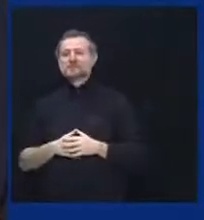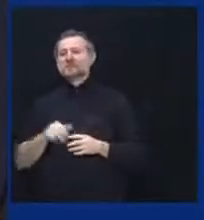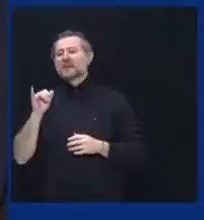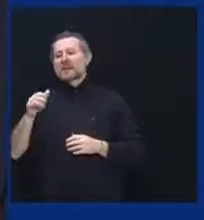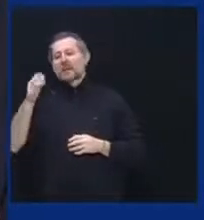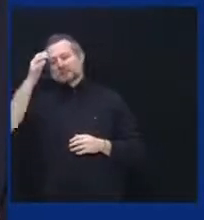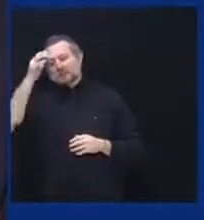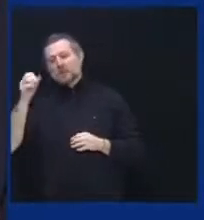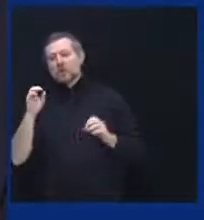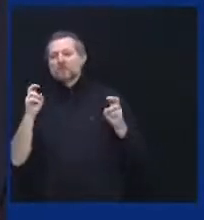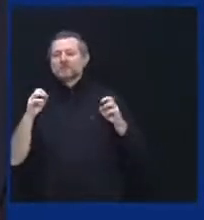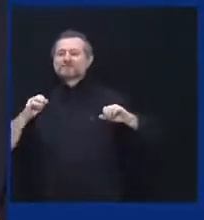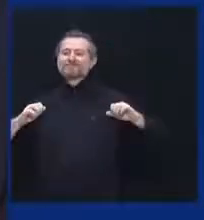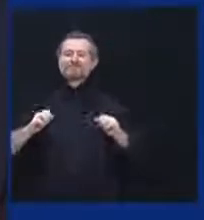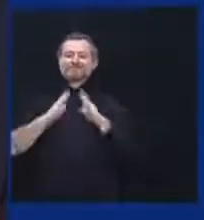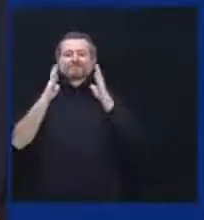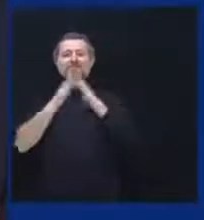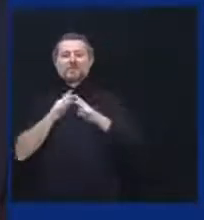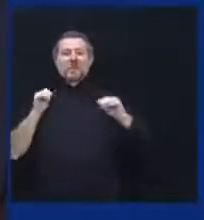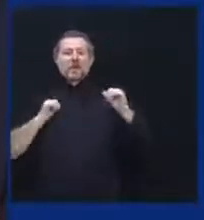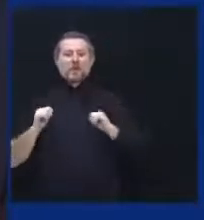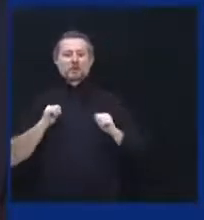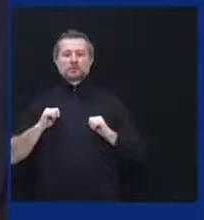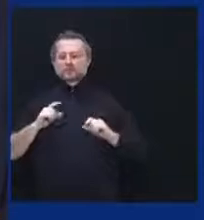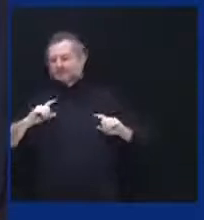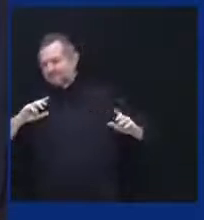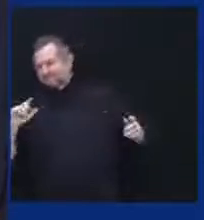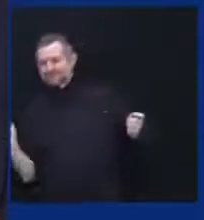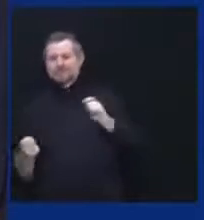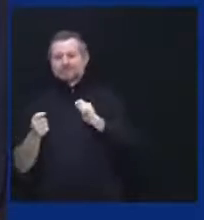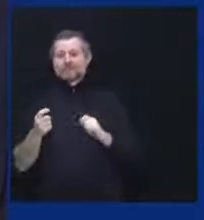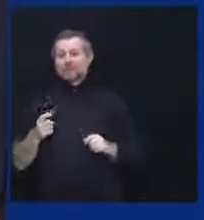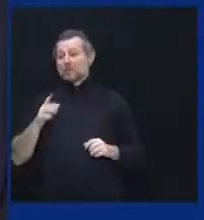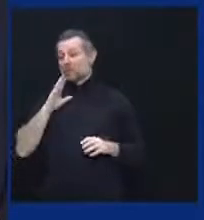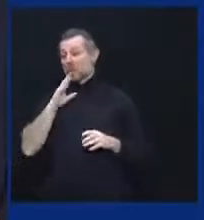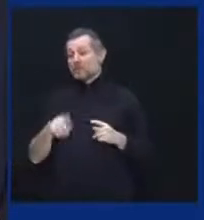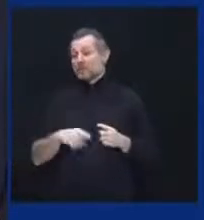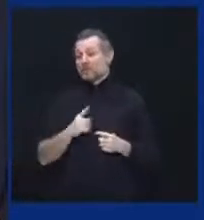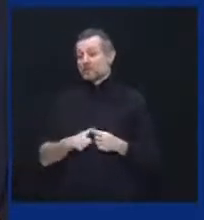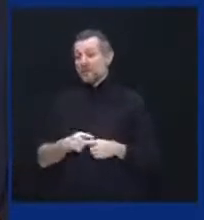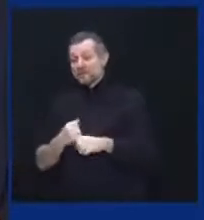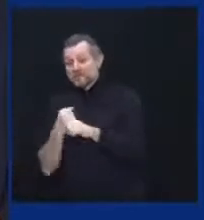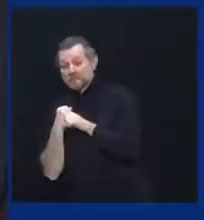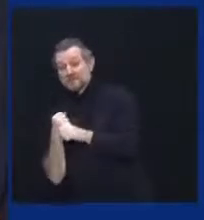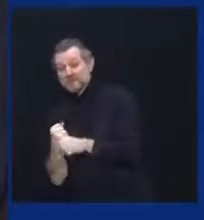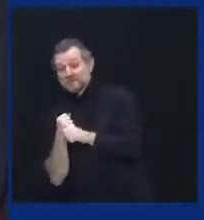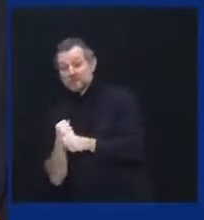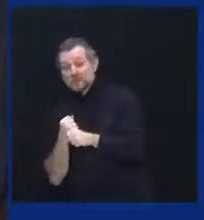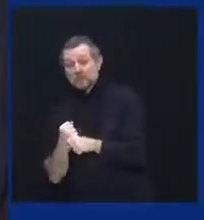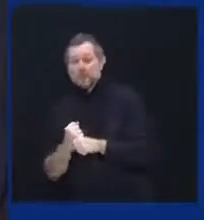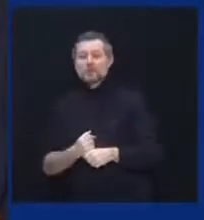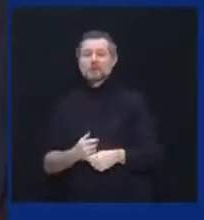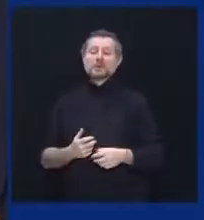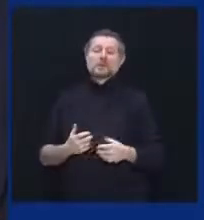arts effort we're going to have. On theaters, baseball season,